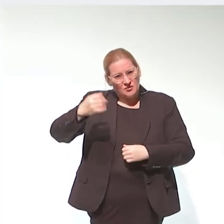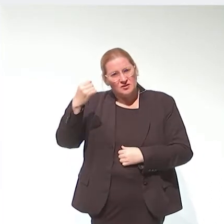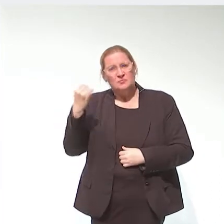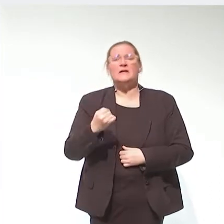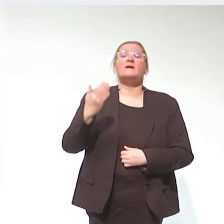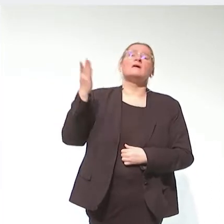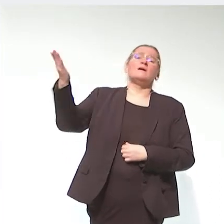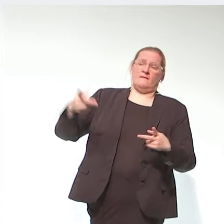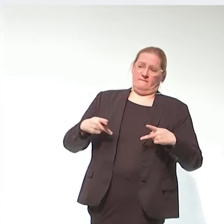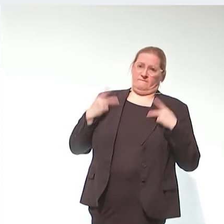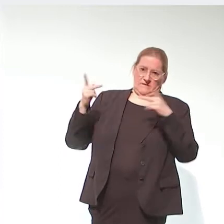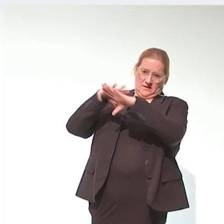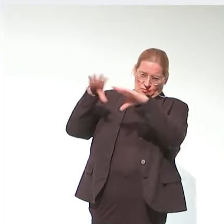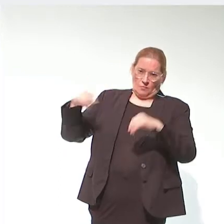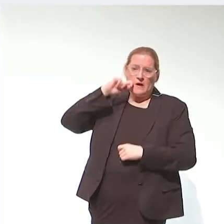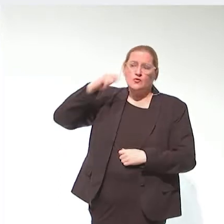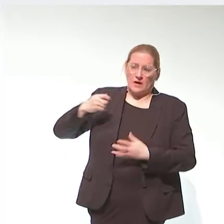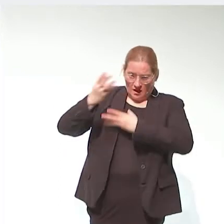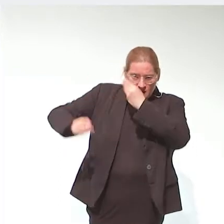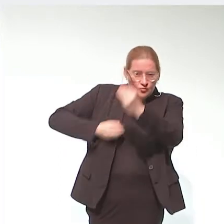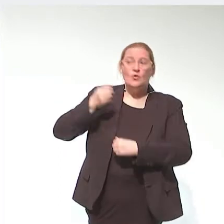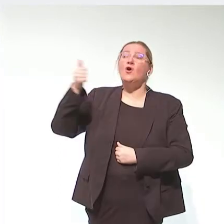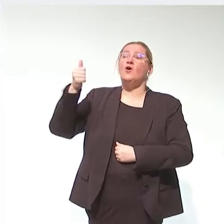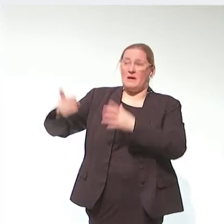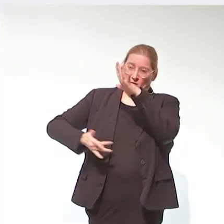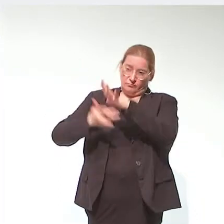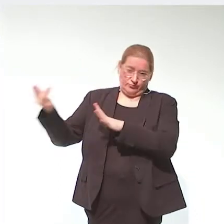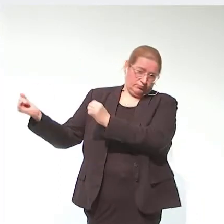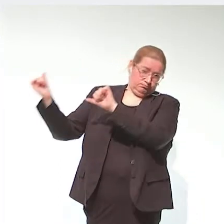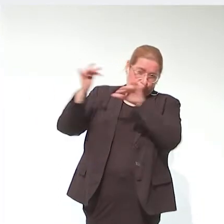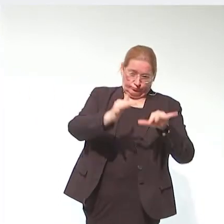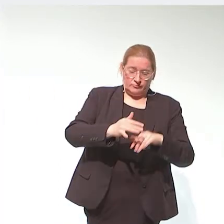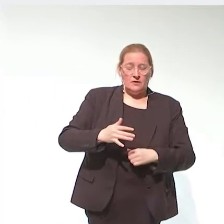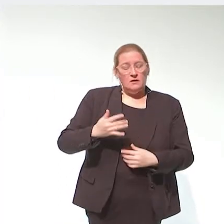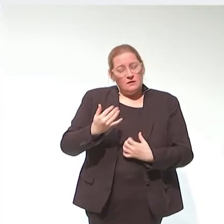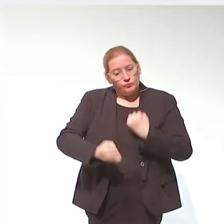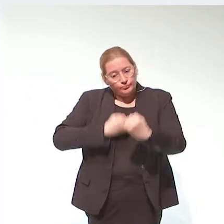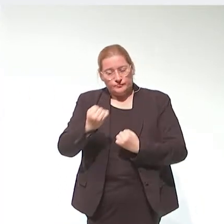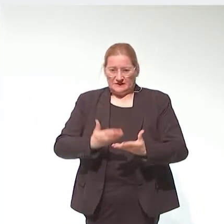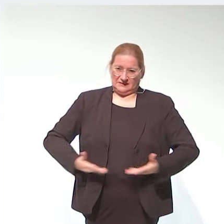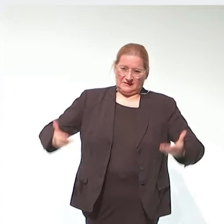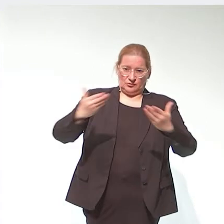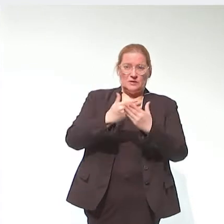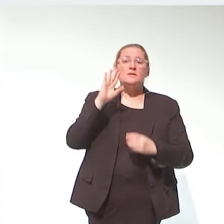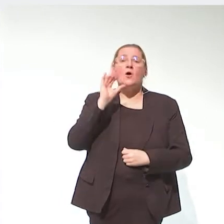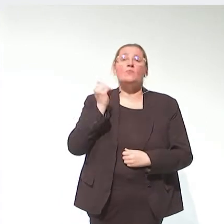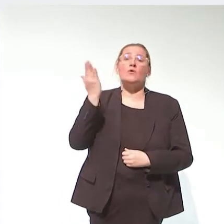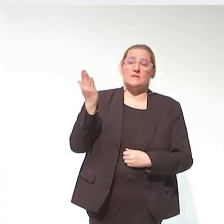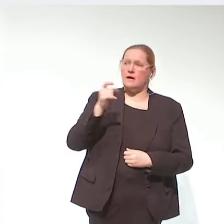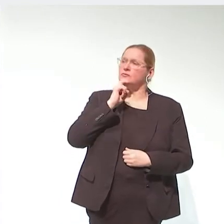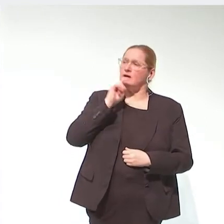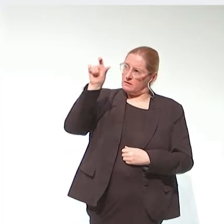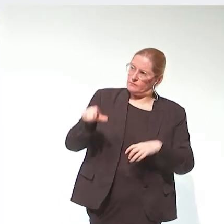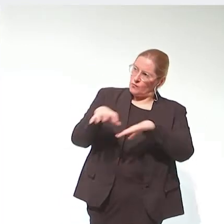therefore extremely happy, as the Commissioner has announced, that yesterday we have adopted this package of so-called cohesion action